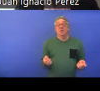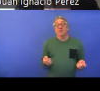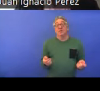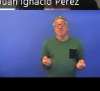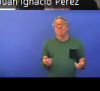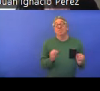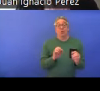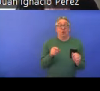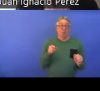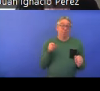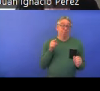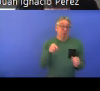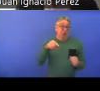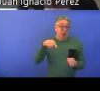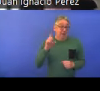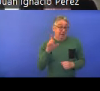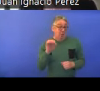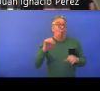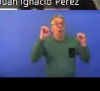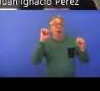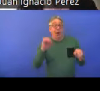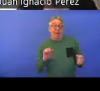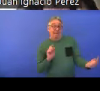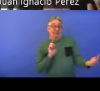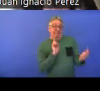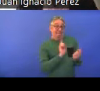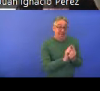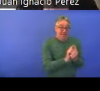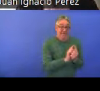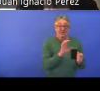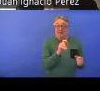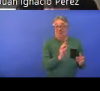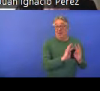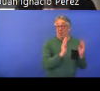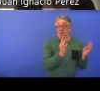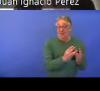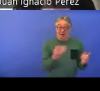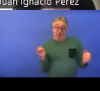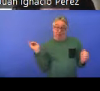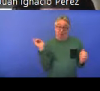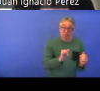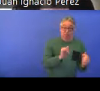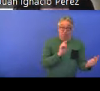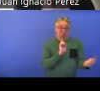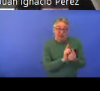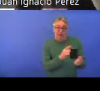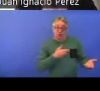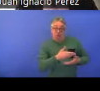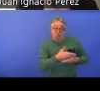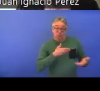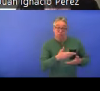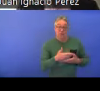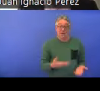meetings with committee members, and the pandemic and the fact that now we all work more easily